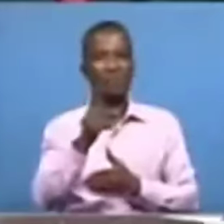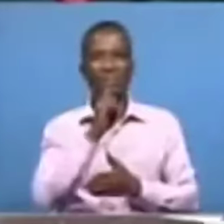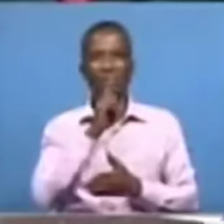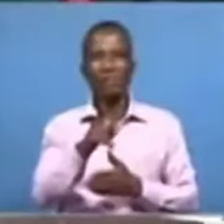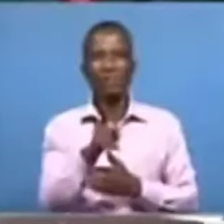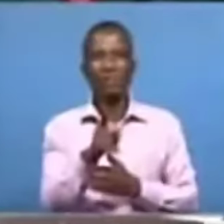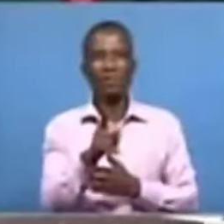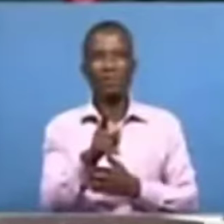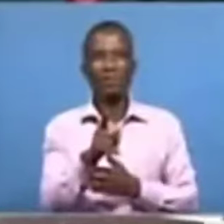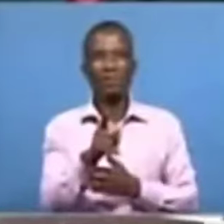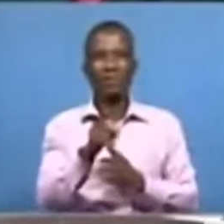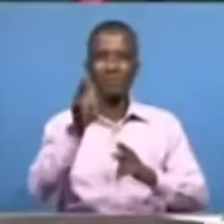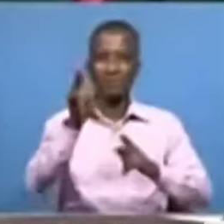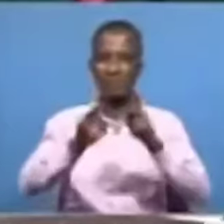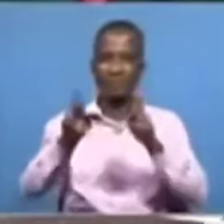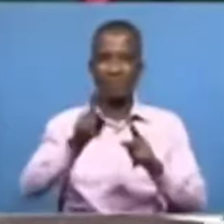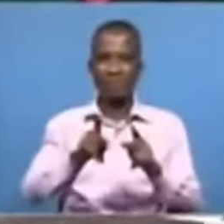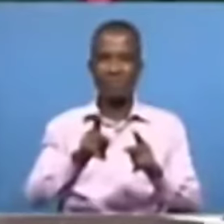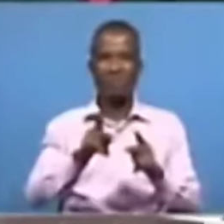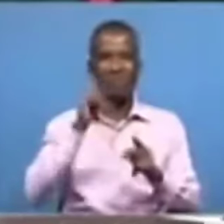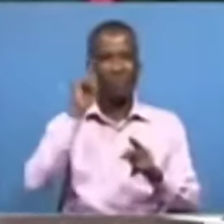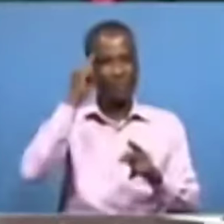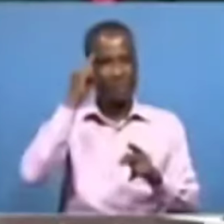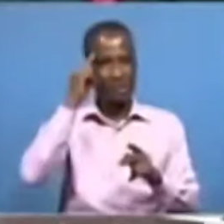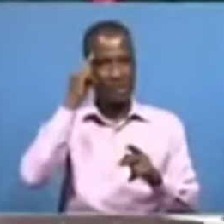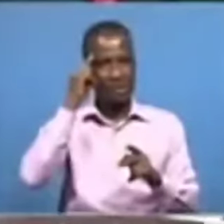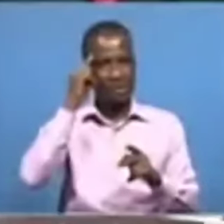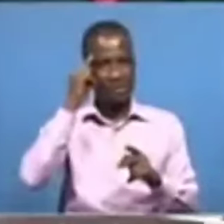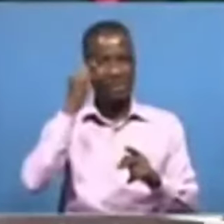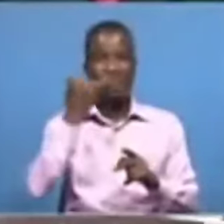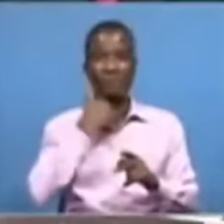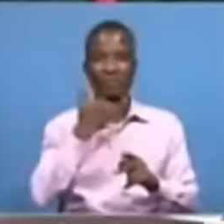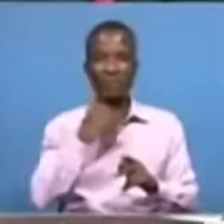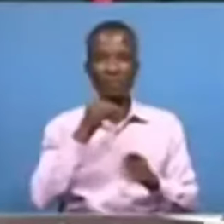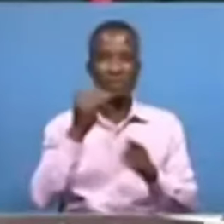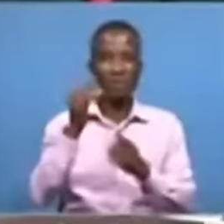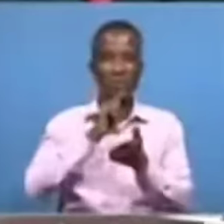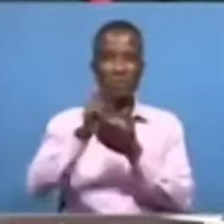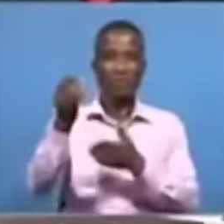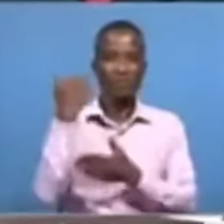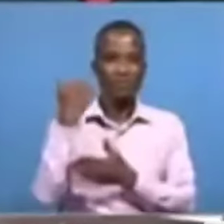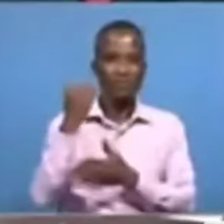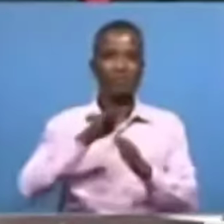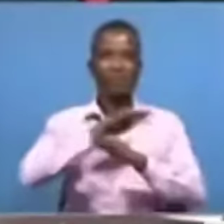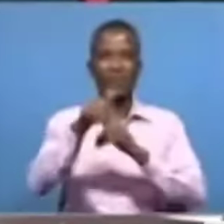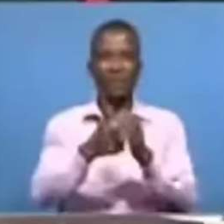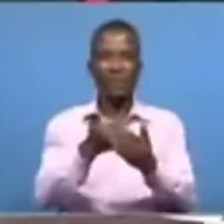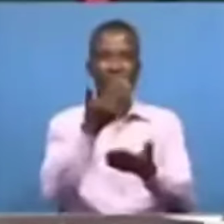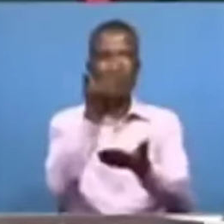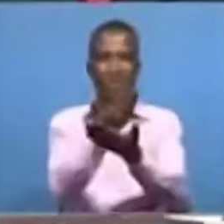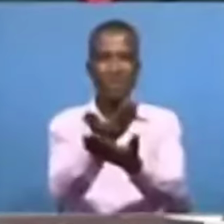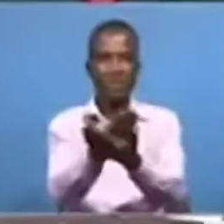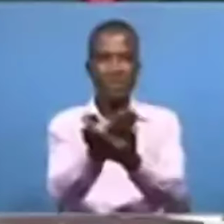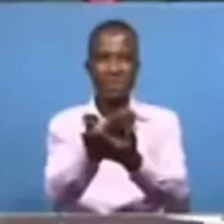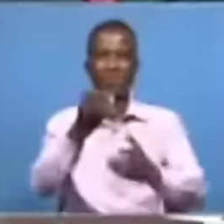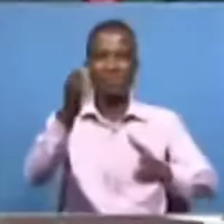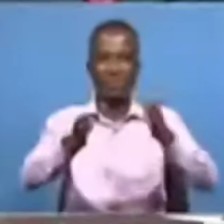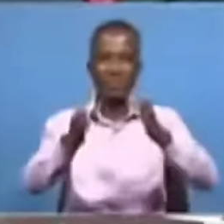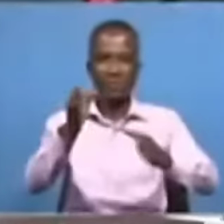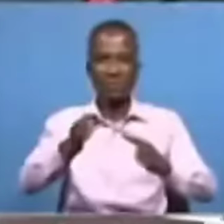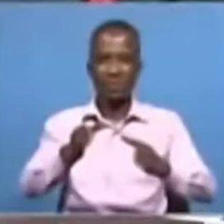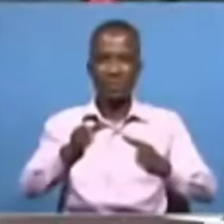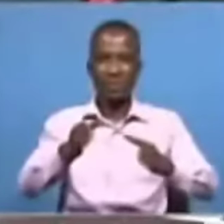Davis and those of you who think that I crossed the line on that day. I wish to unreservedly apologize to the court, that